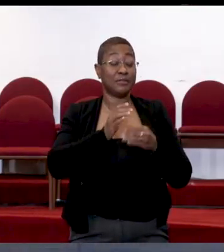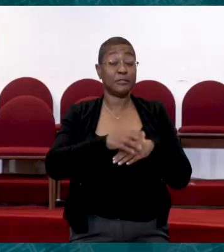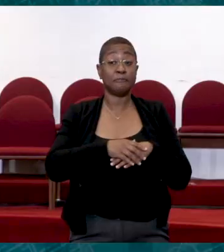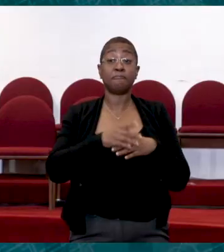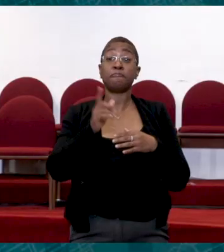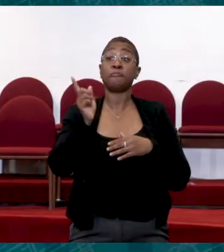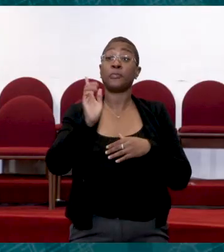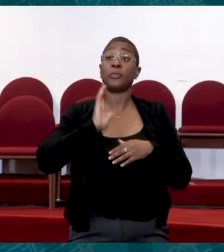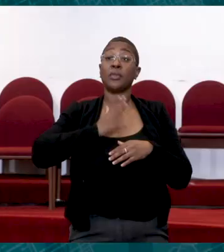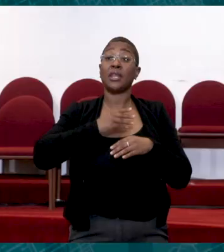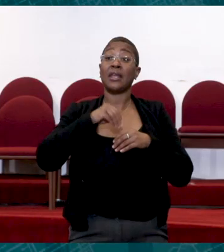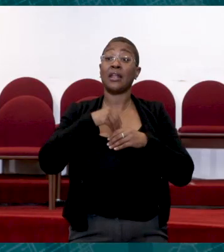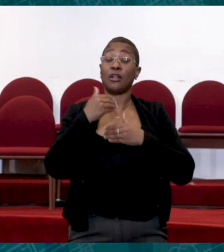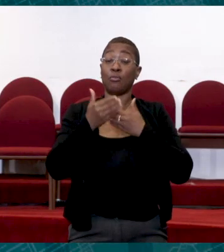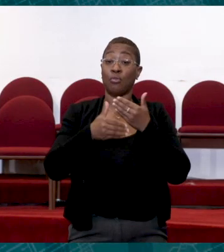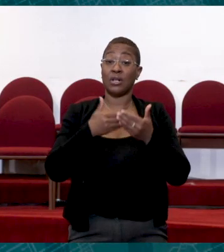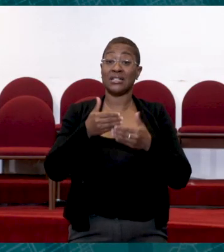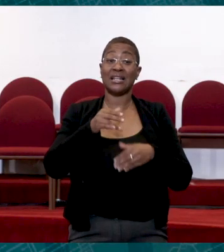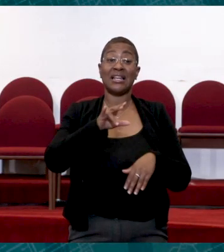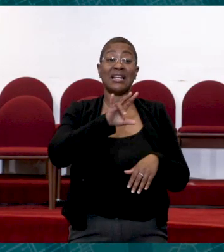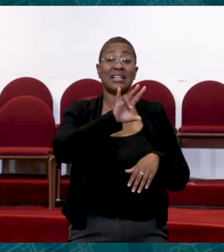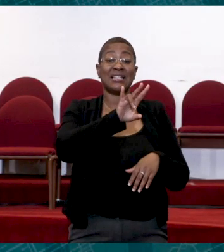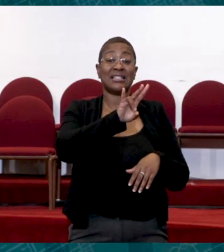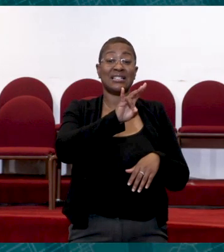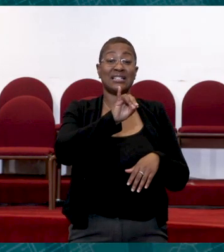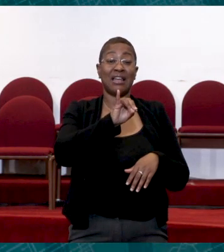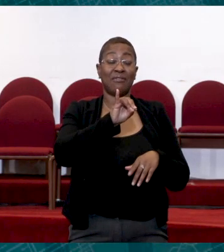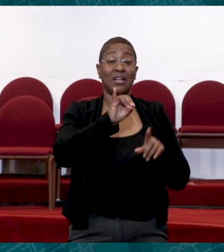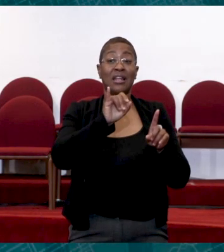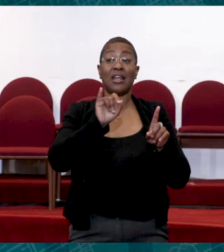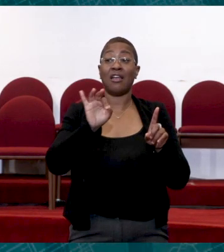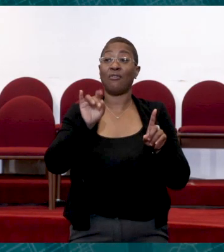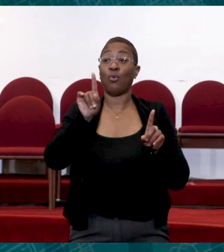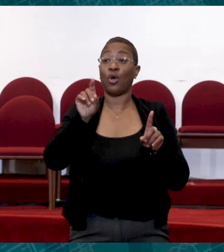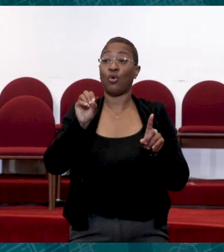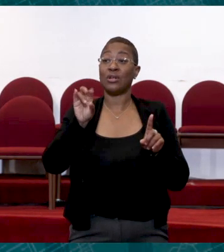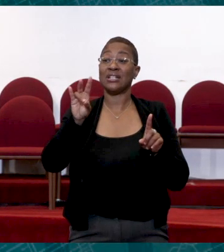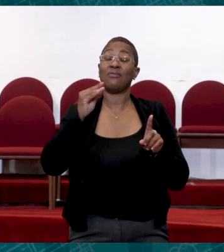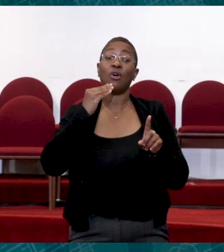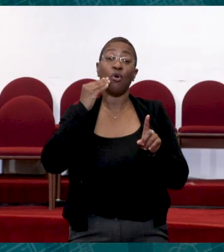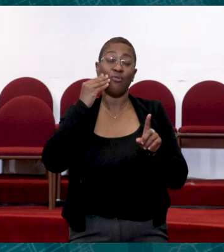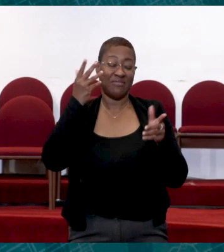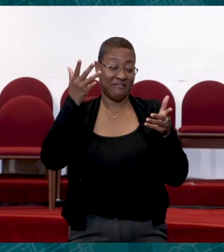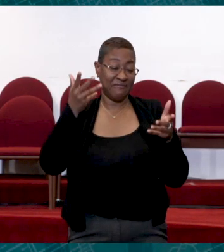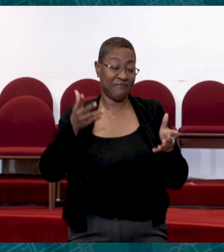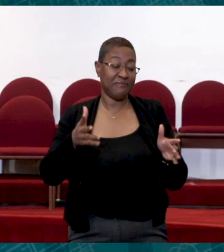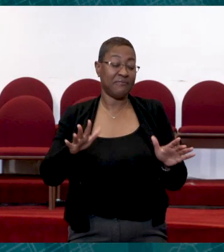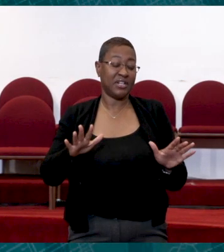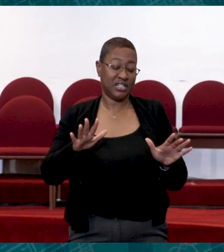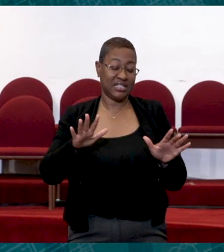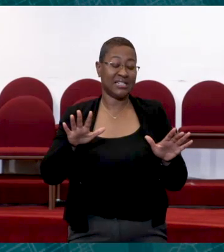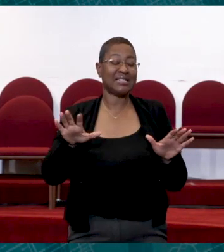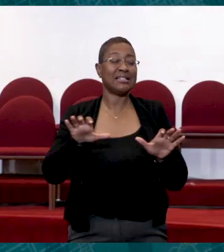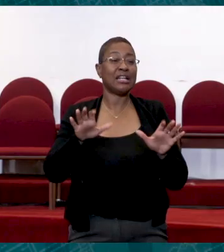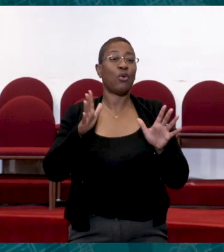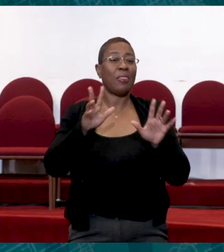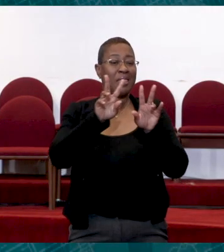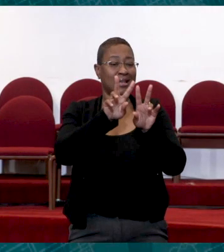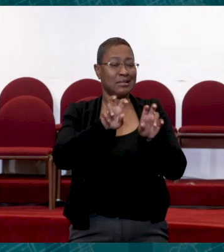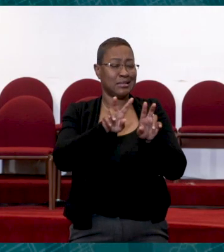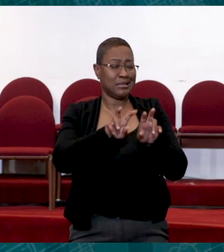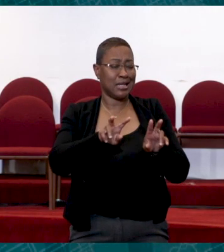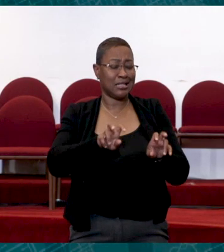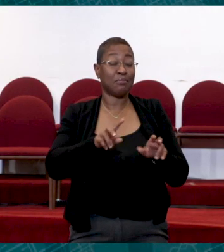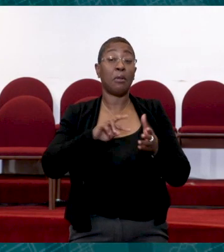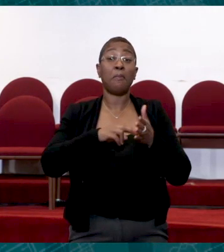have 70 of those homes, of those 107, have already gone through the energy assessments. So we've had professionals